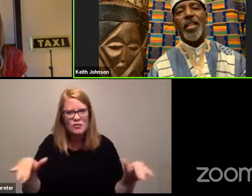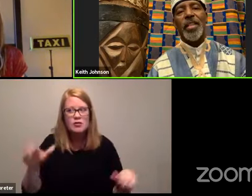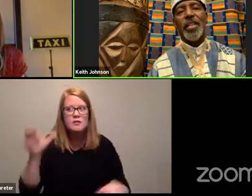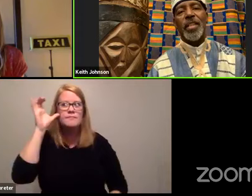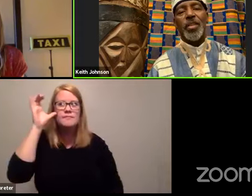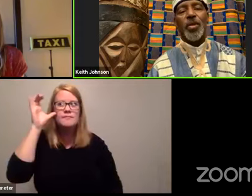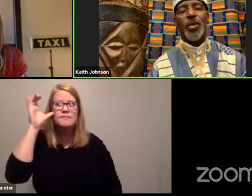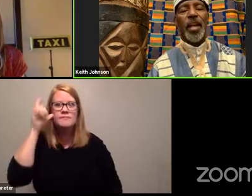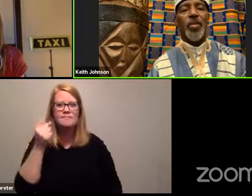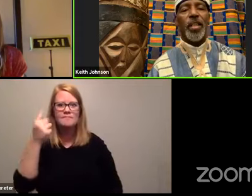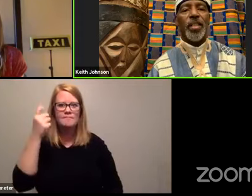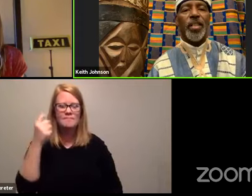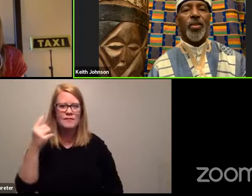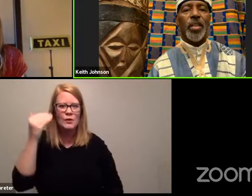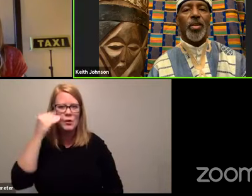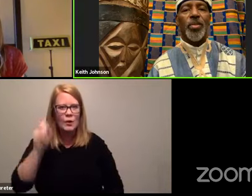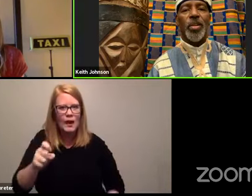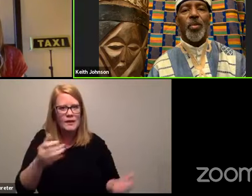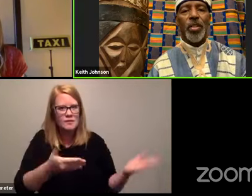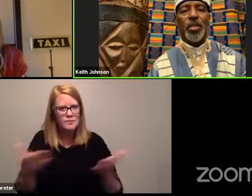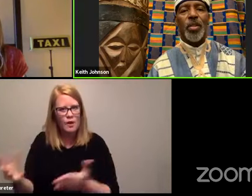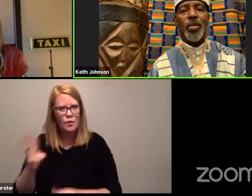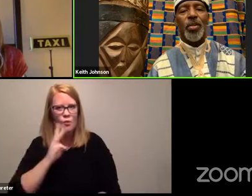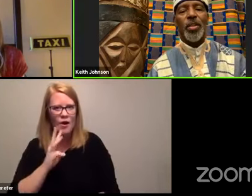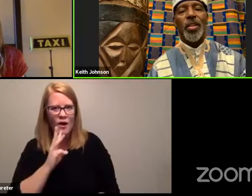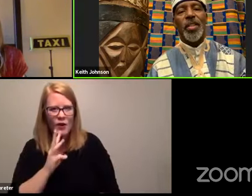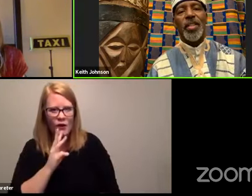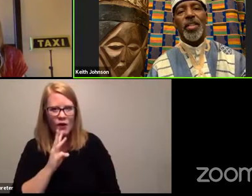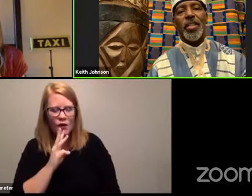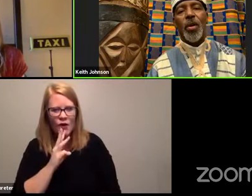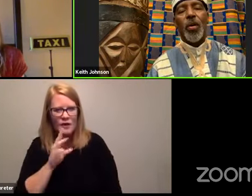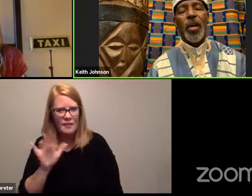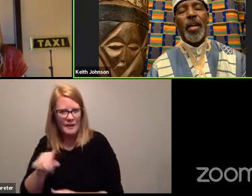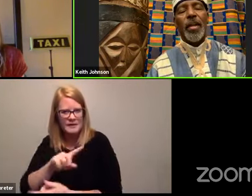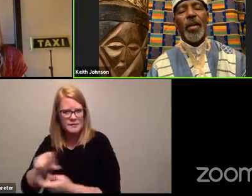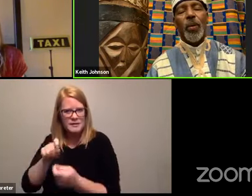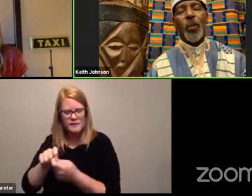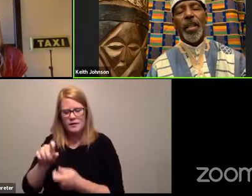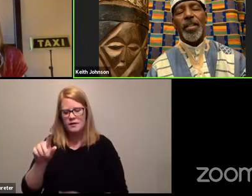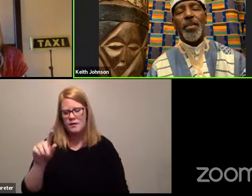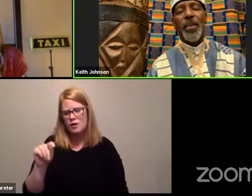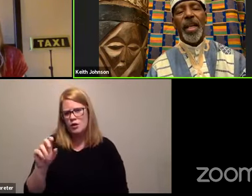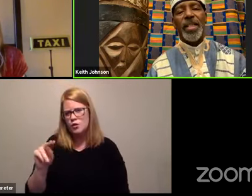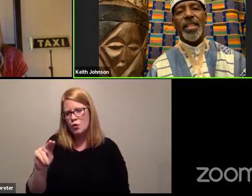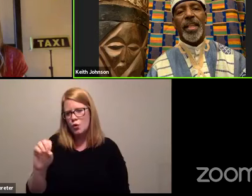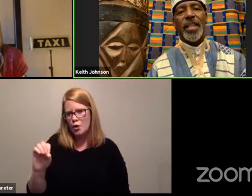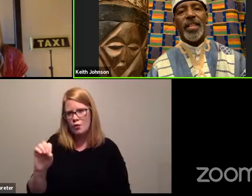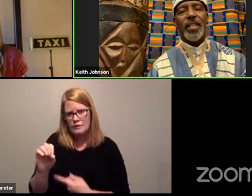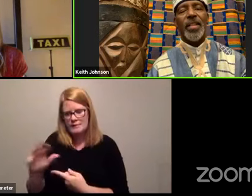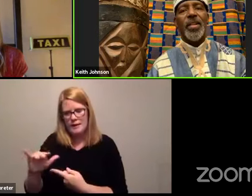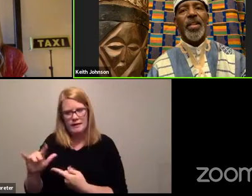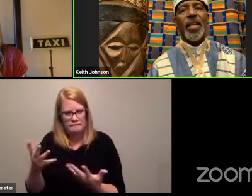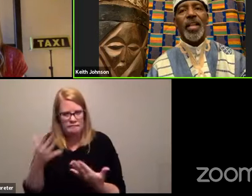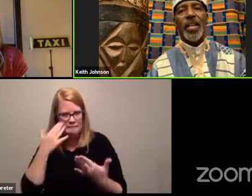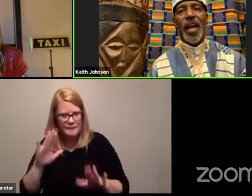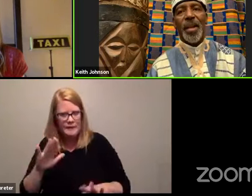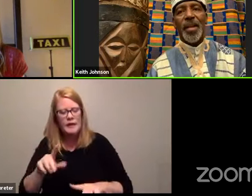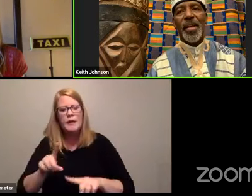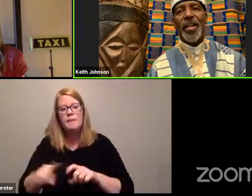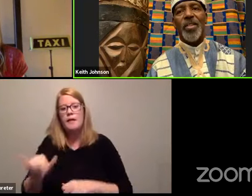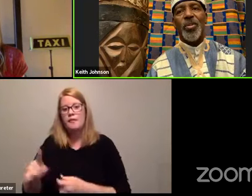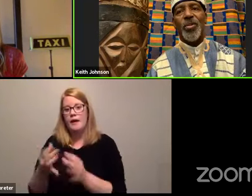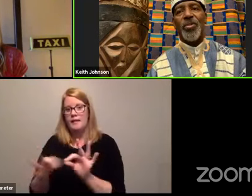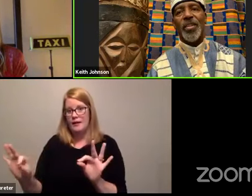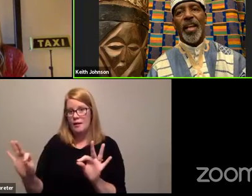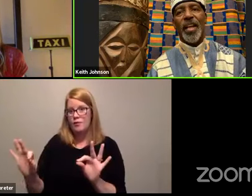to, the tonal language, so it told them what to do. So what is amazing is in